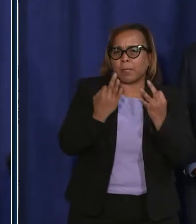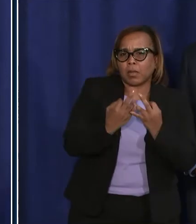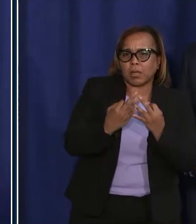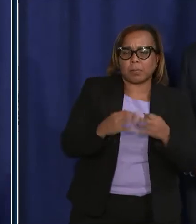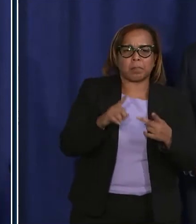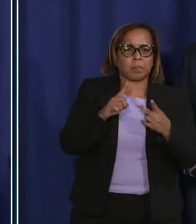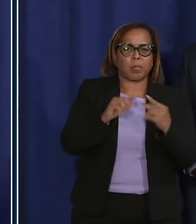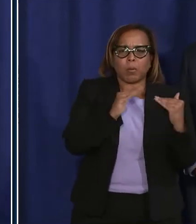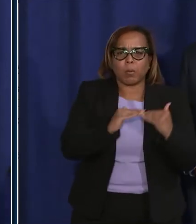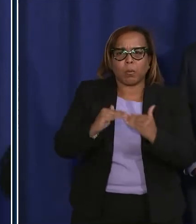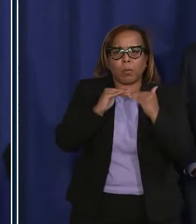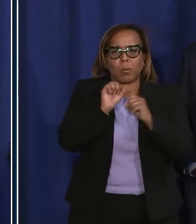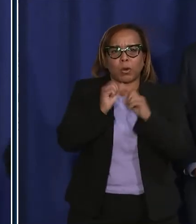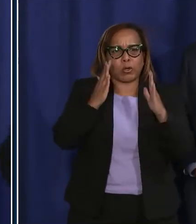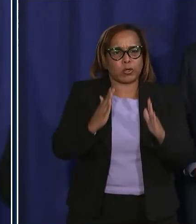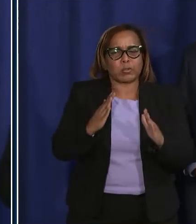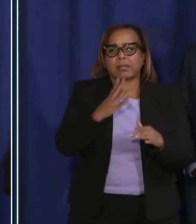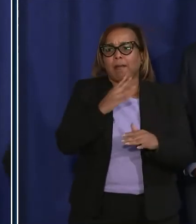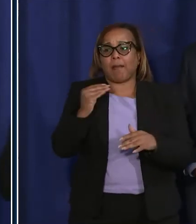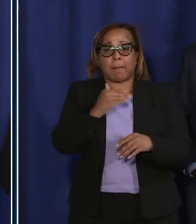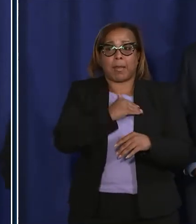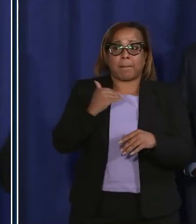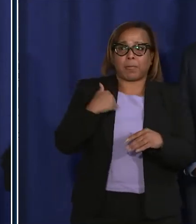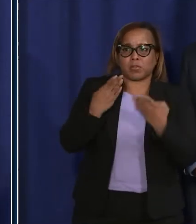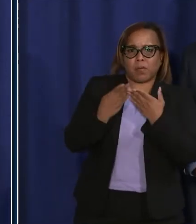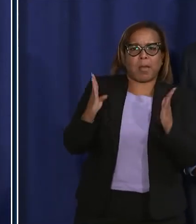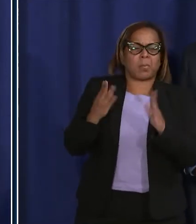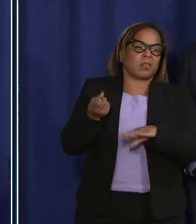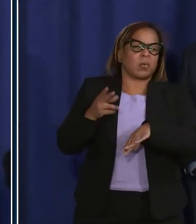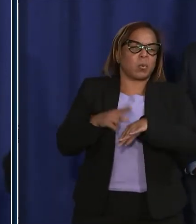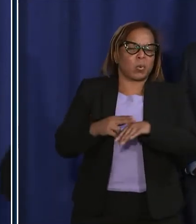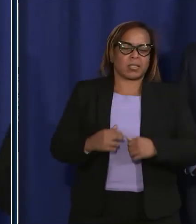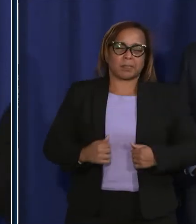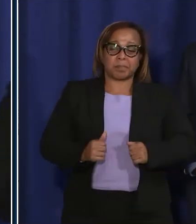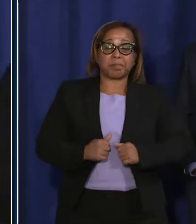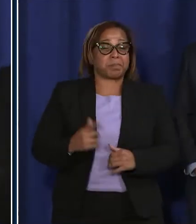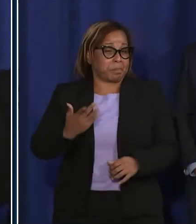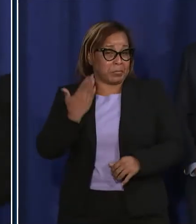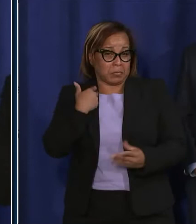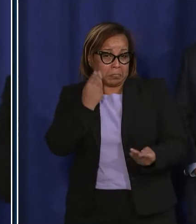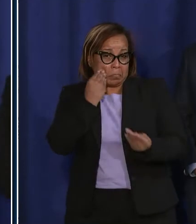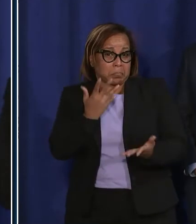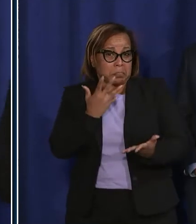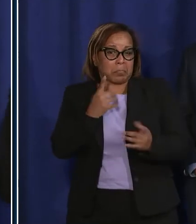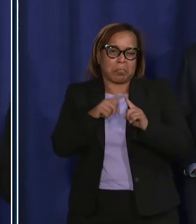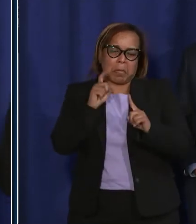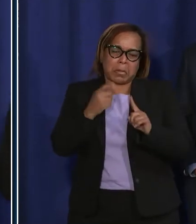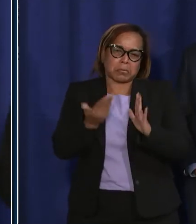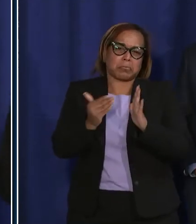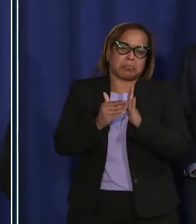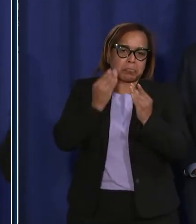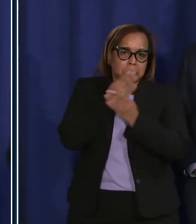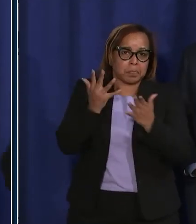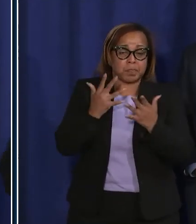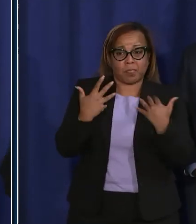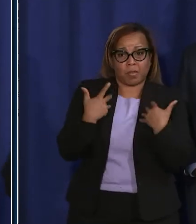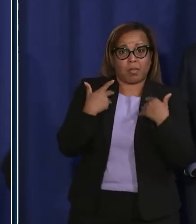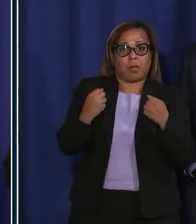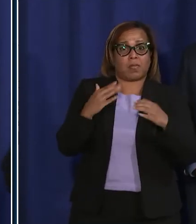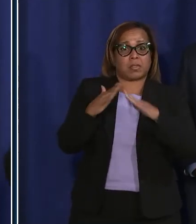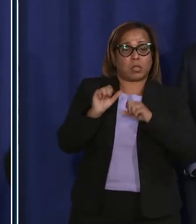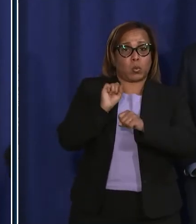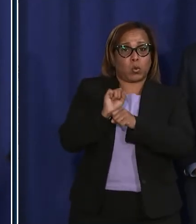for their coworkers, and for members of the public, of course. As I've said before, but it bears repeating, the health of our city